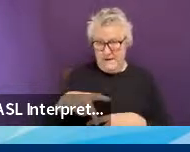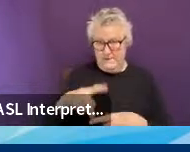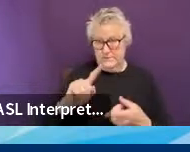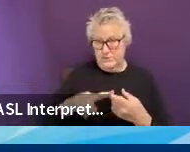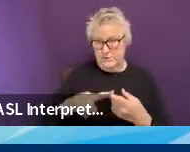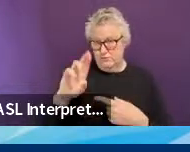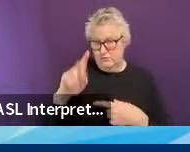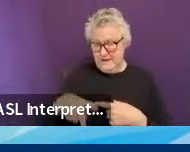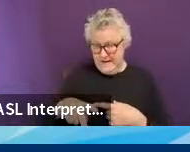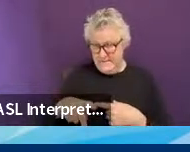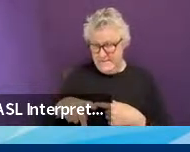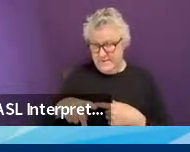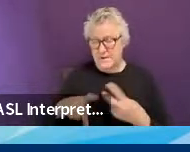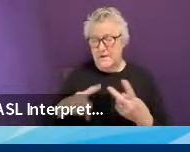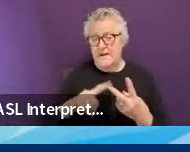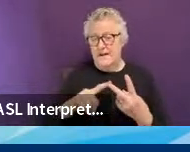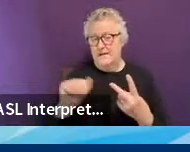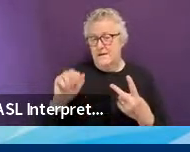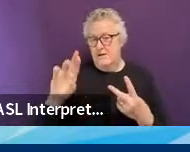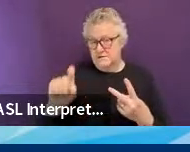lanes.